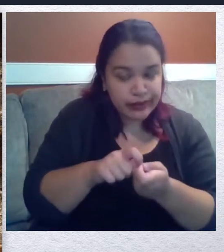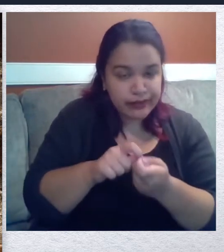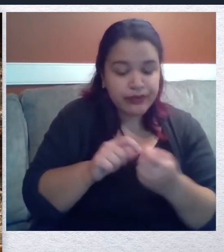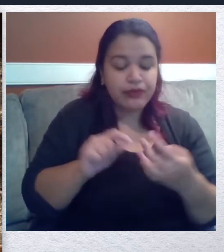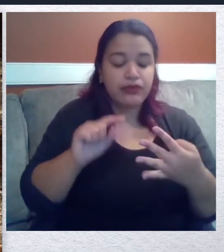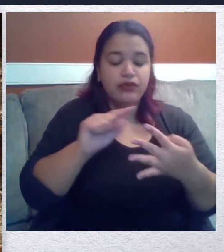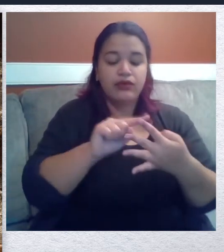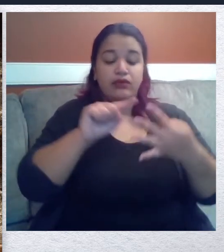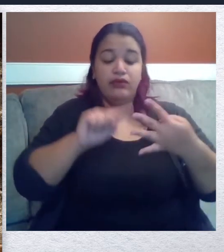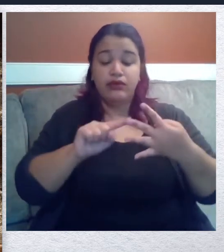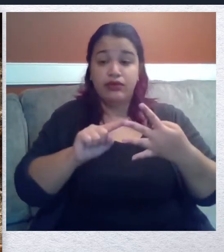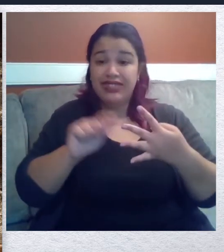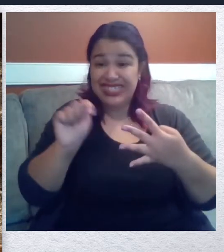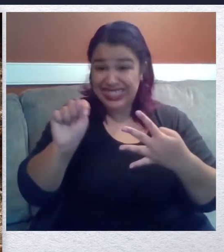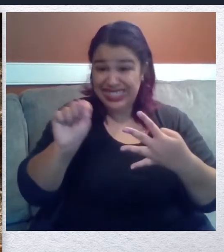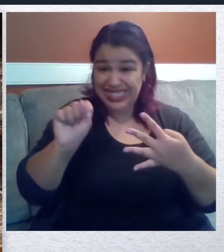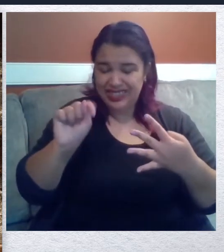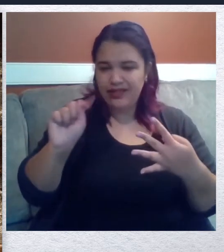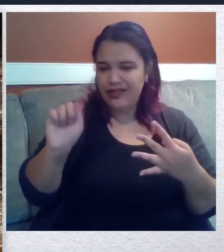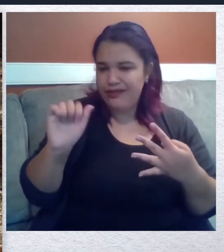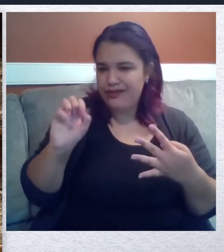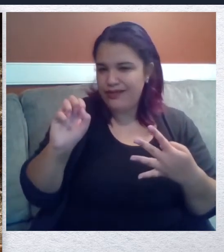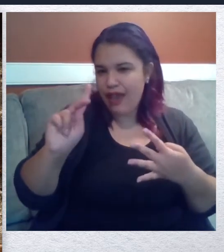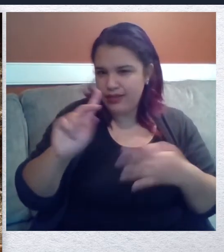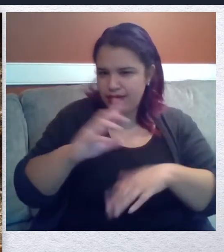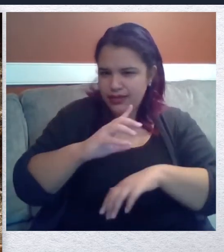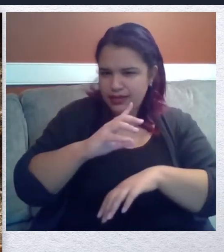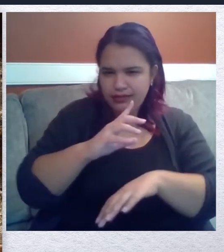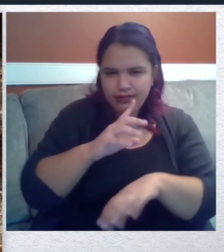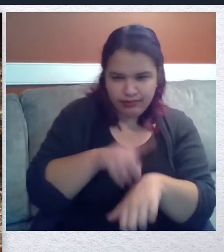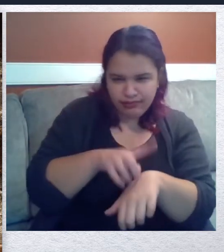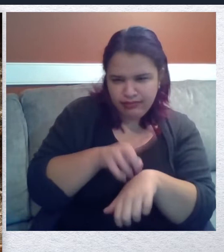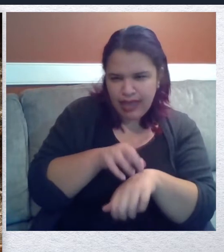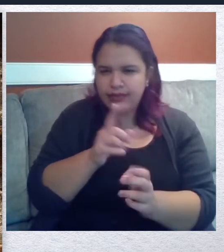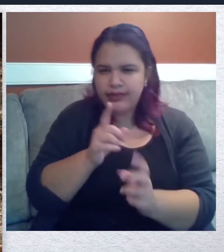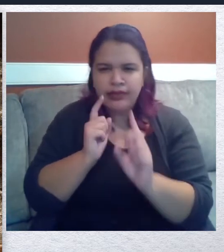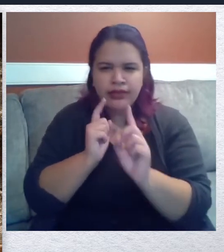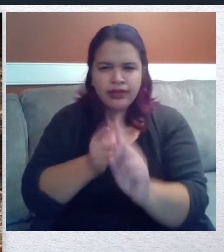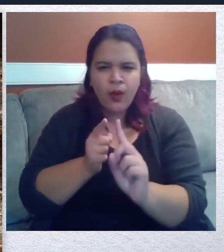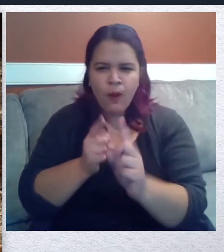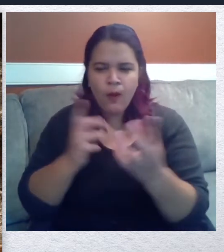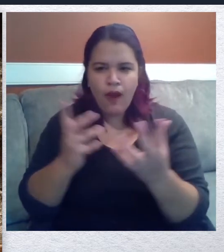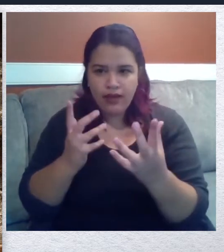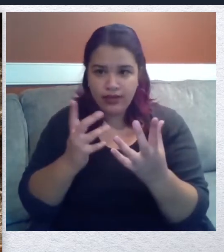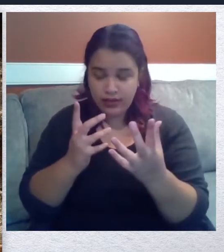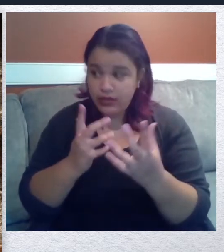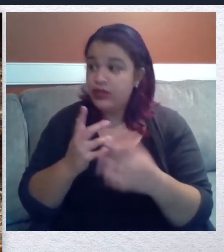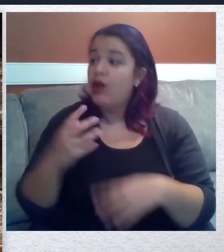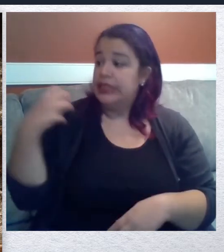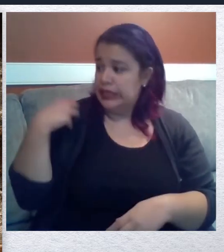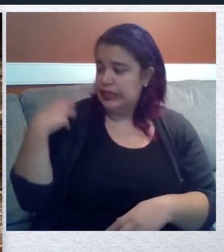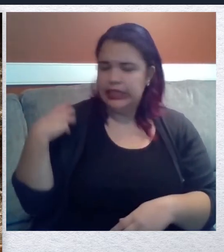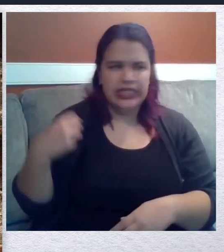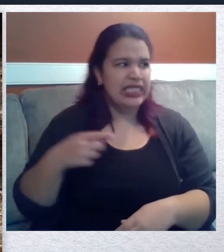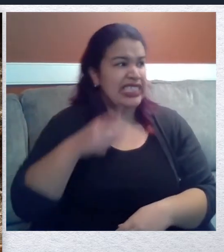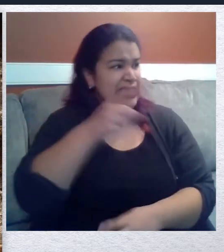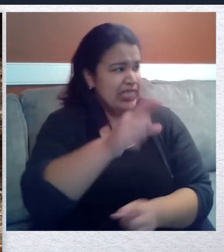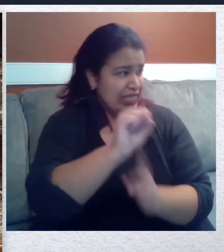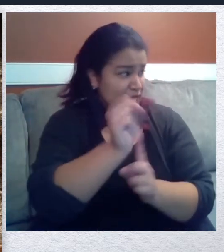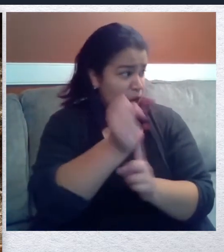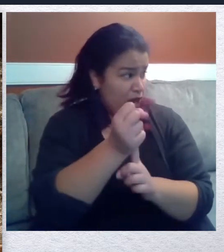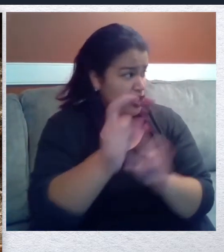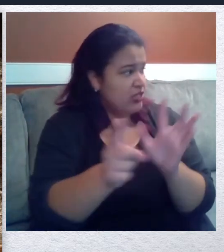Here, you want to describe the goal. Specifically, describe what you were assigned to do to resolve the